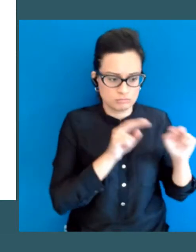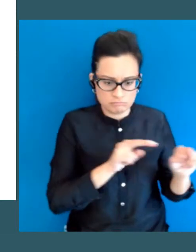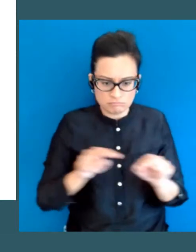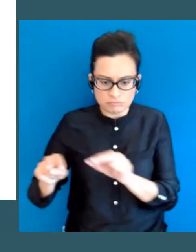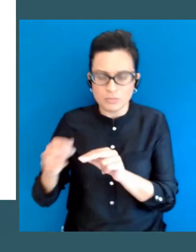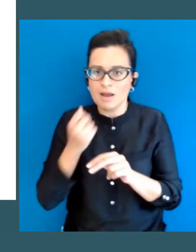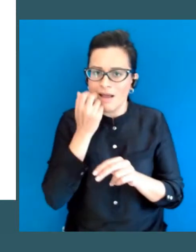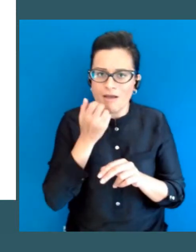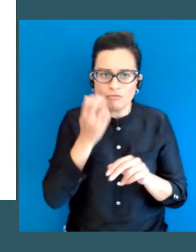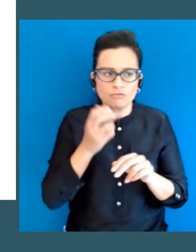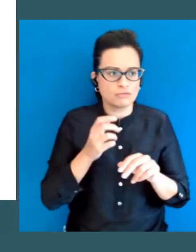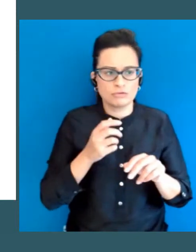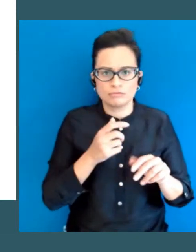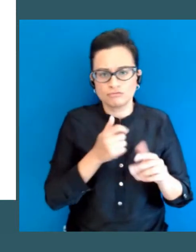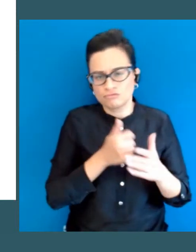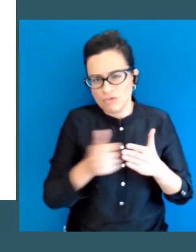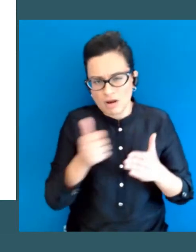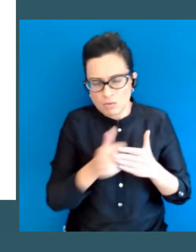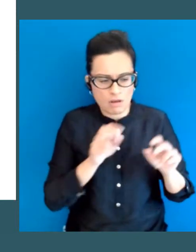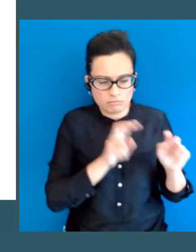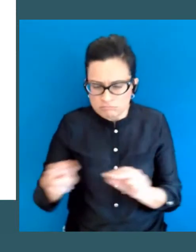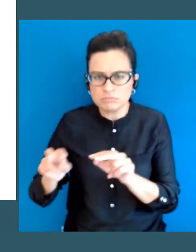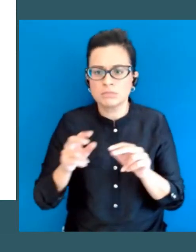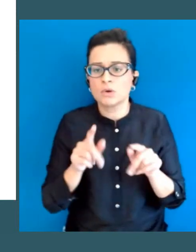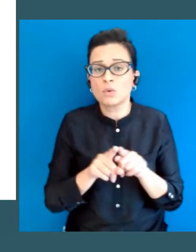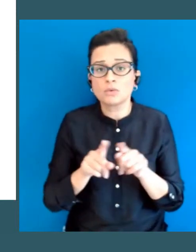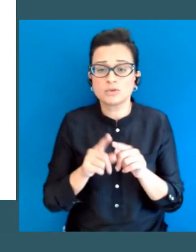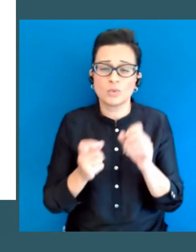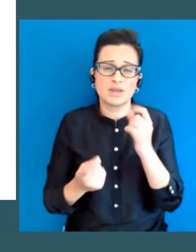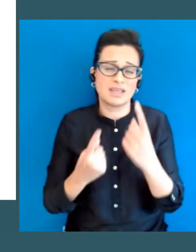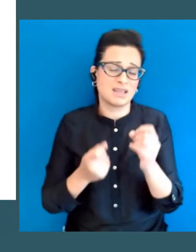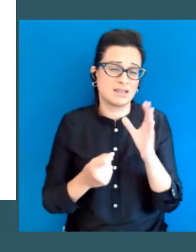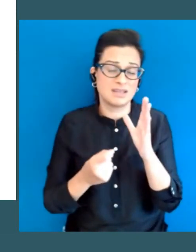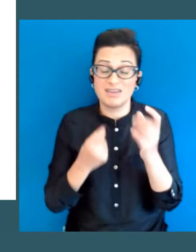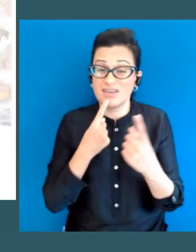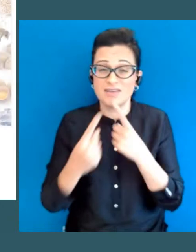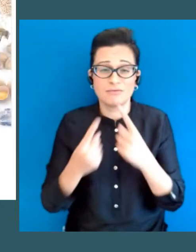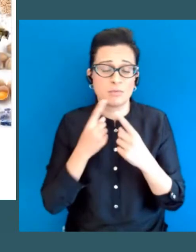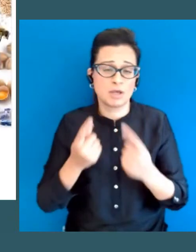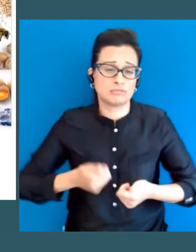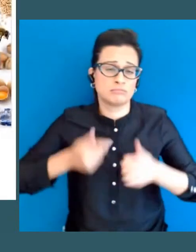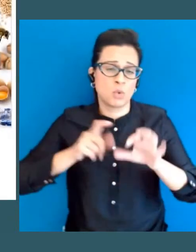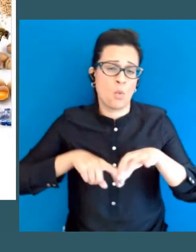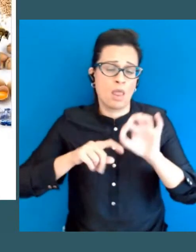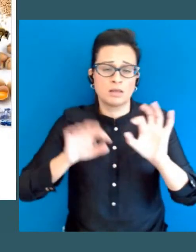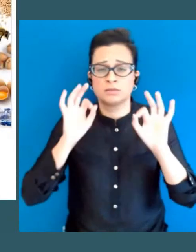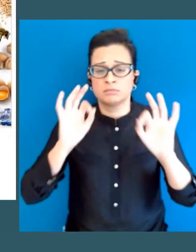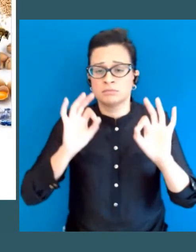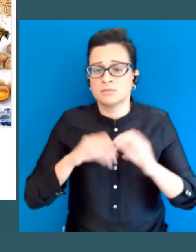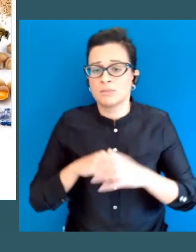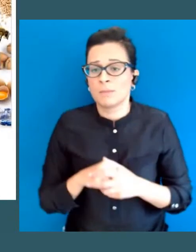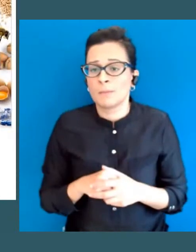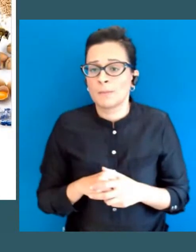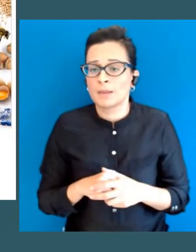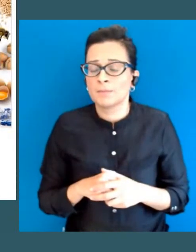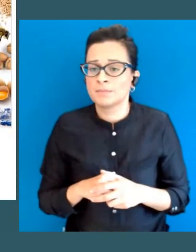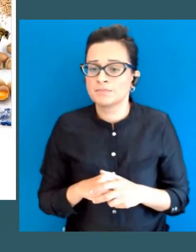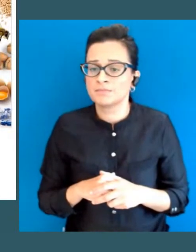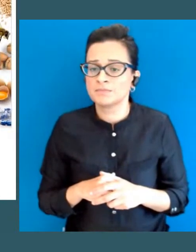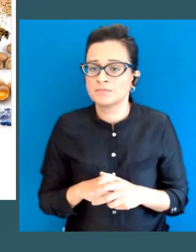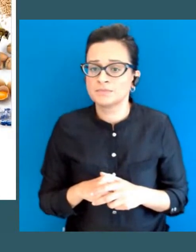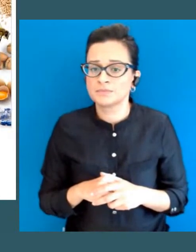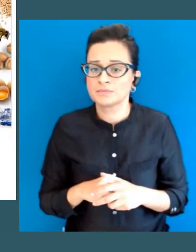basis. The information is top quality and we ensure we're always giving the right messages. We're always developing